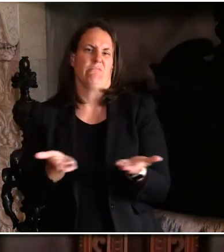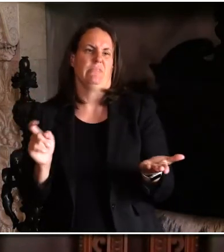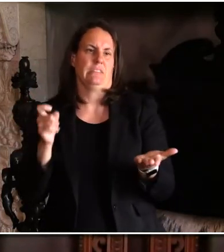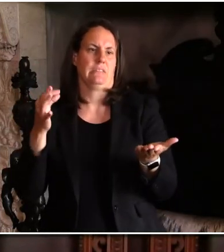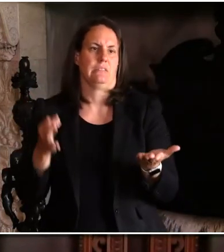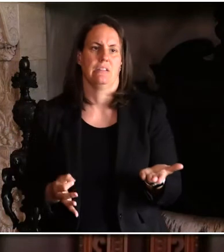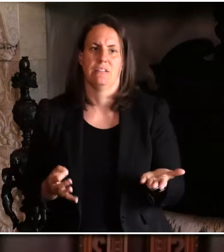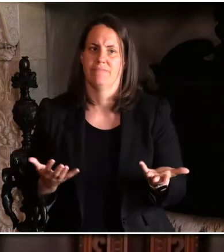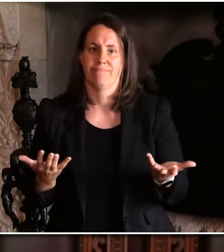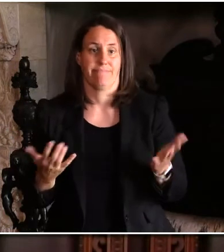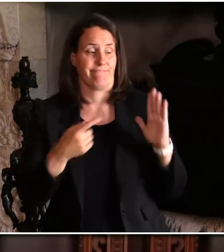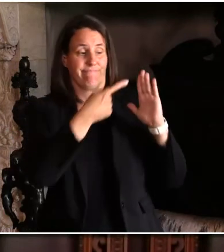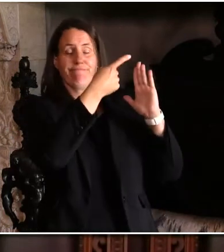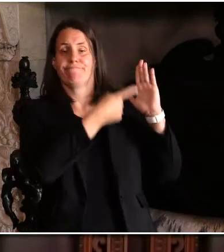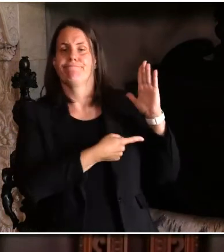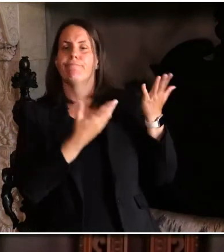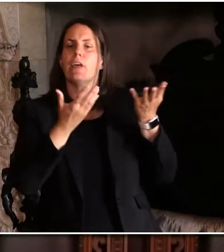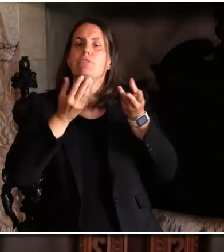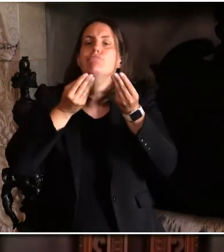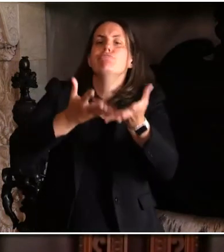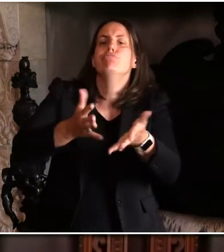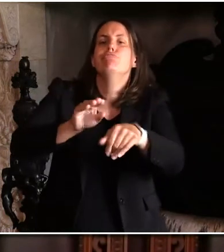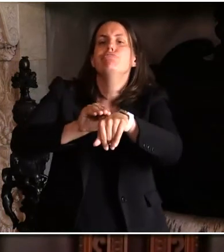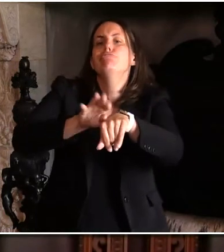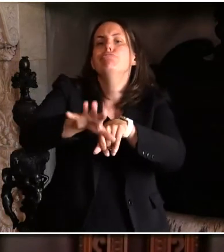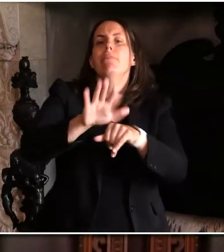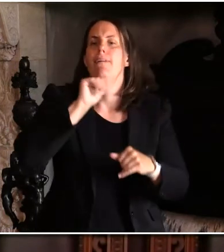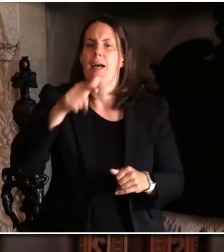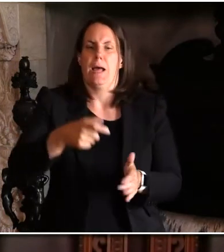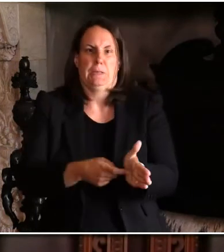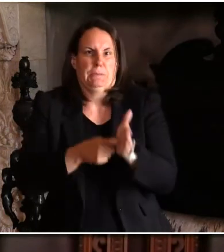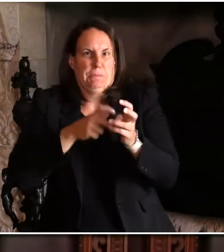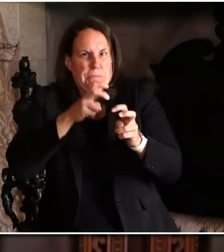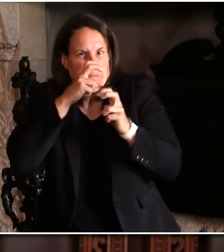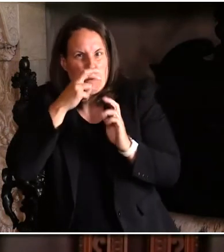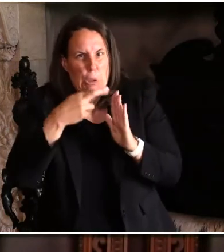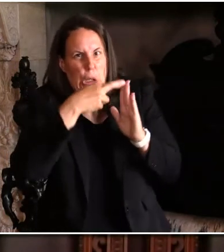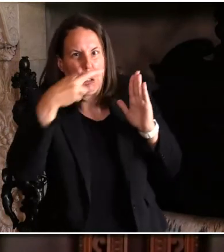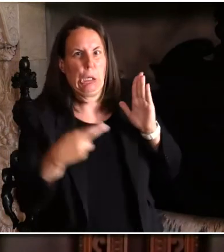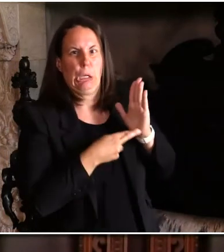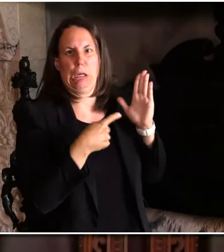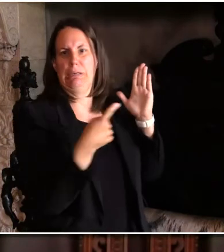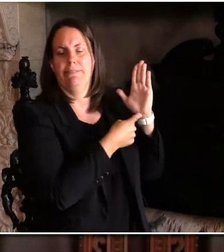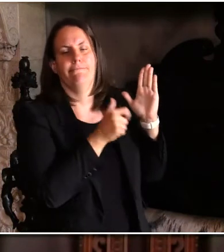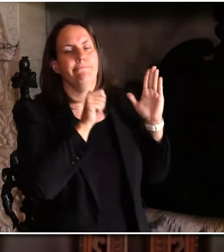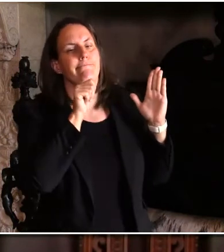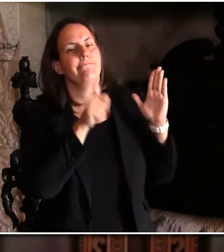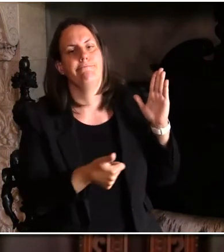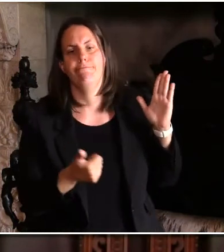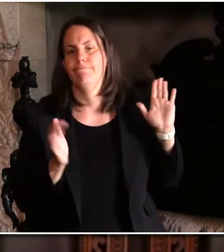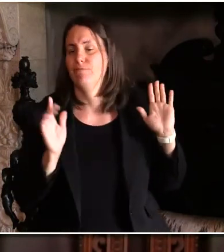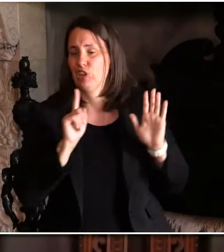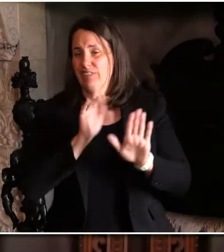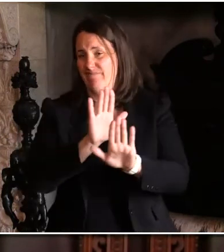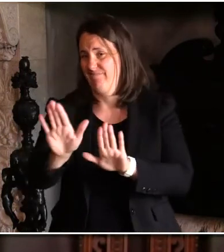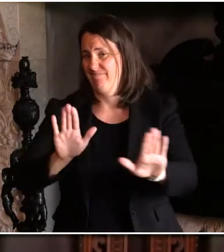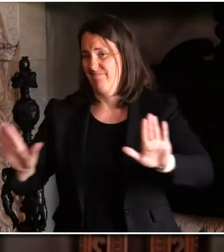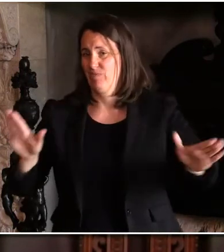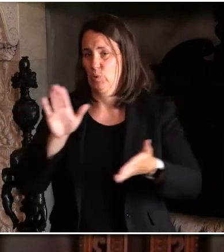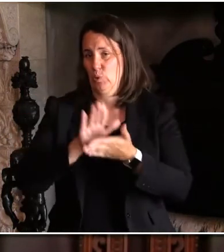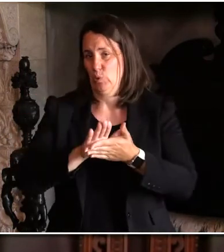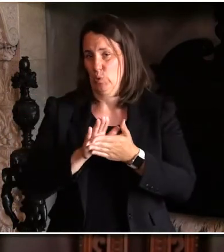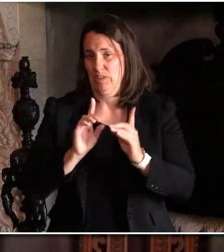could identify any or all of those 10. It could be something that they've come up on their own. So I